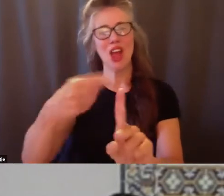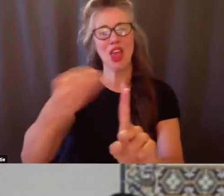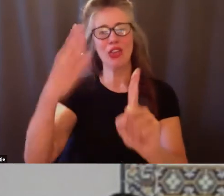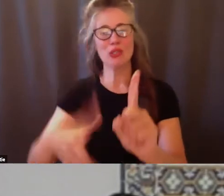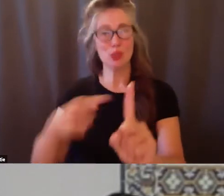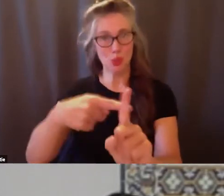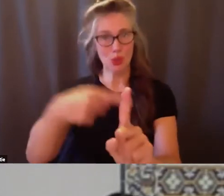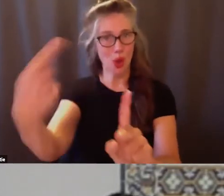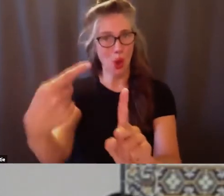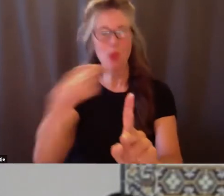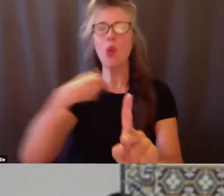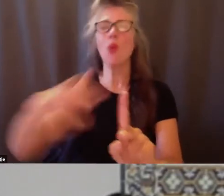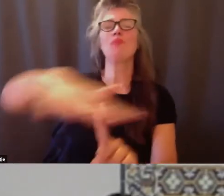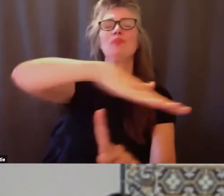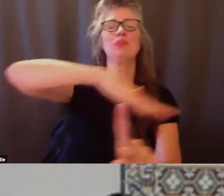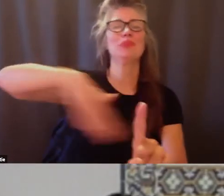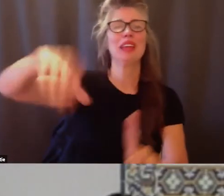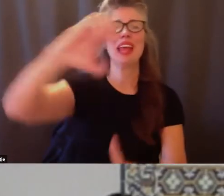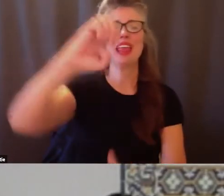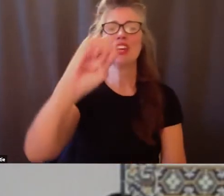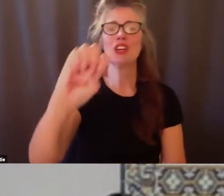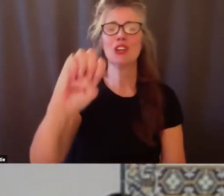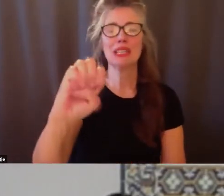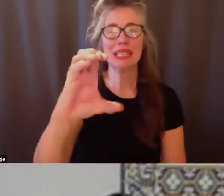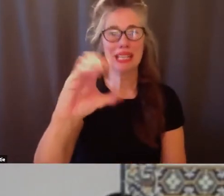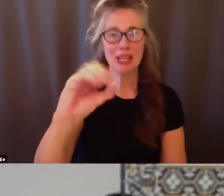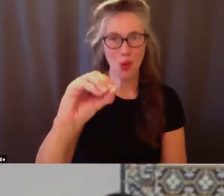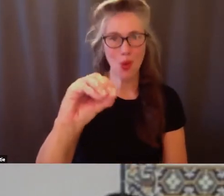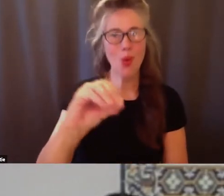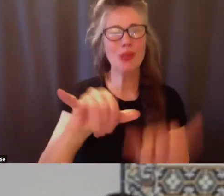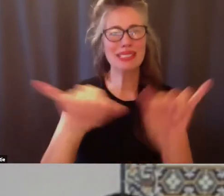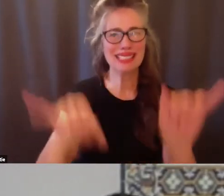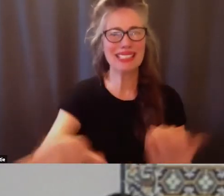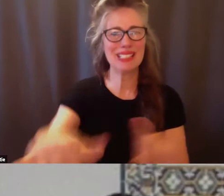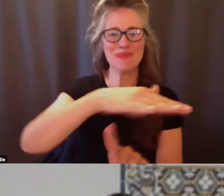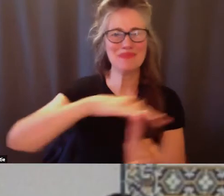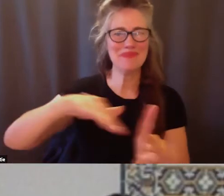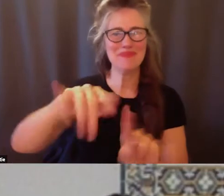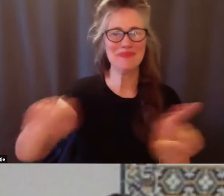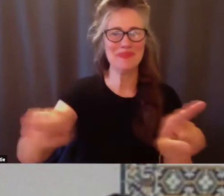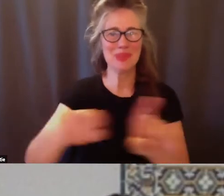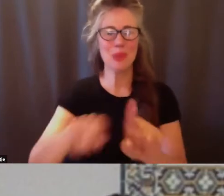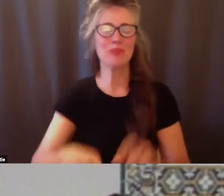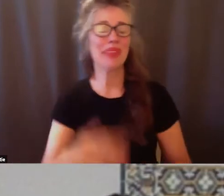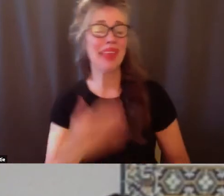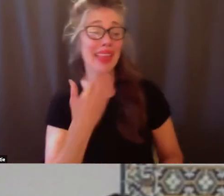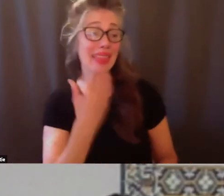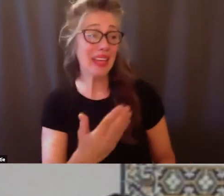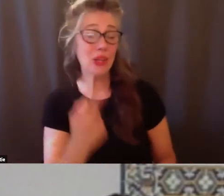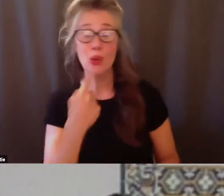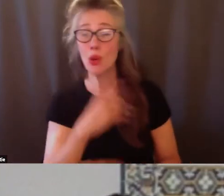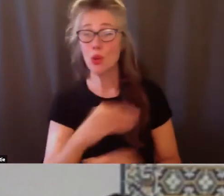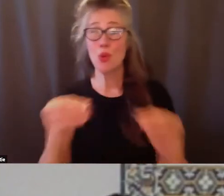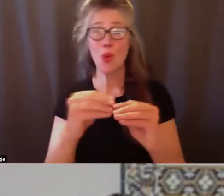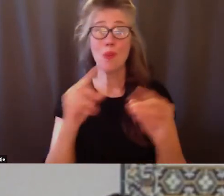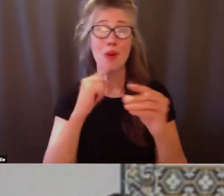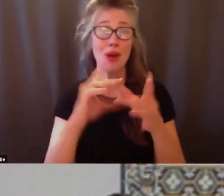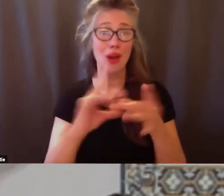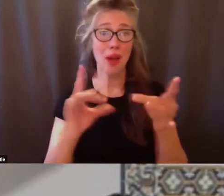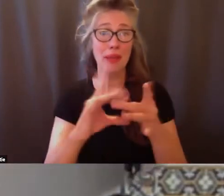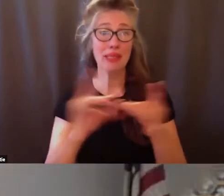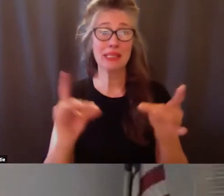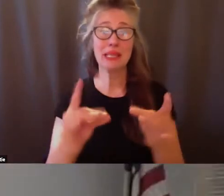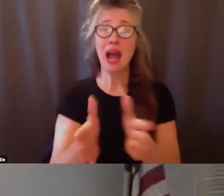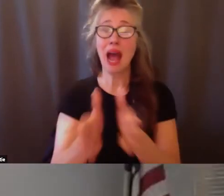you. Thank you. Seeing no other comments, I would like to ask the board if I could have a motion